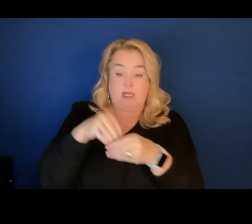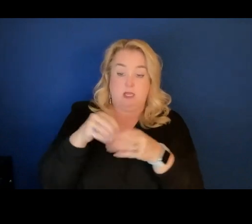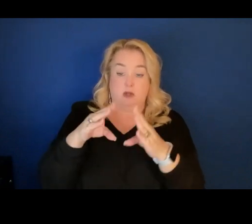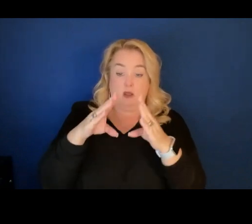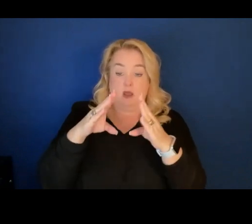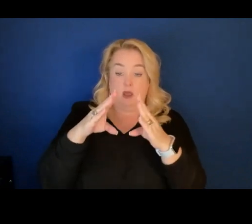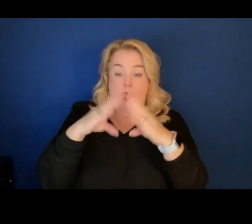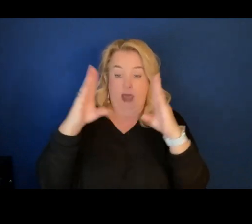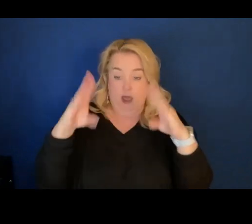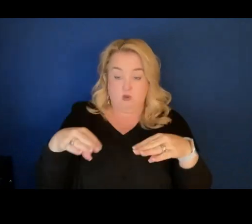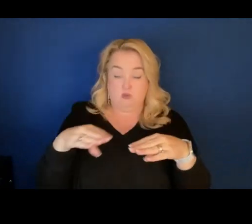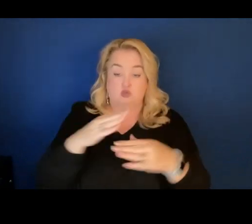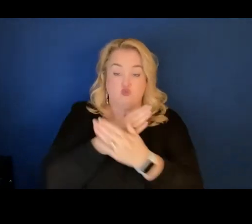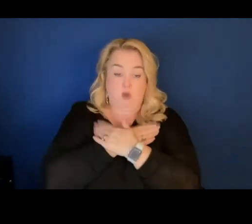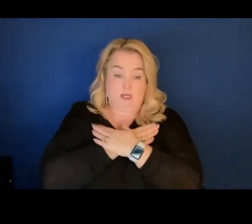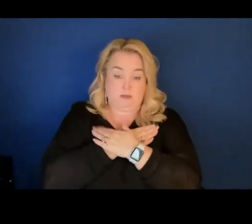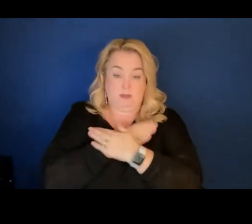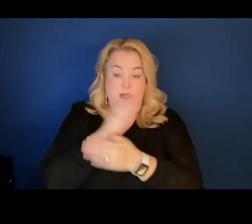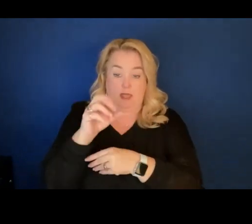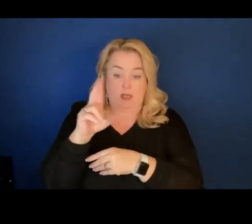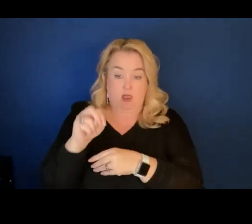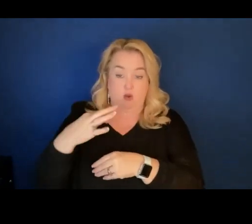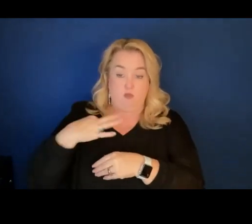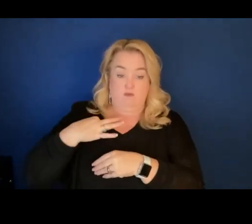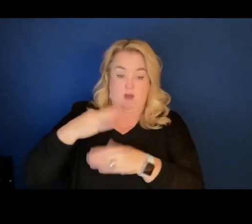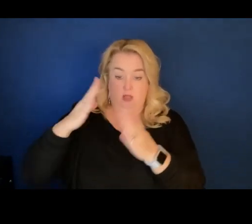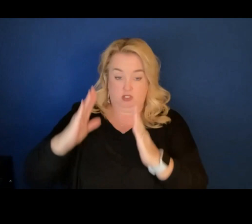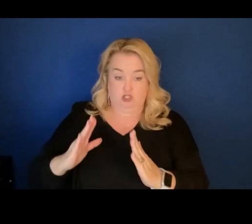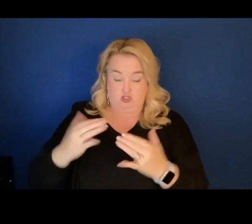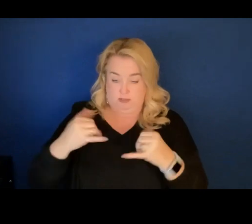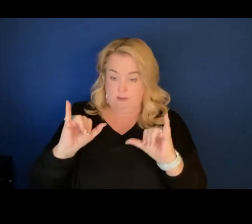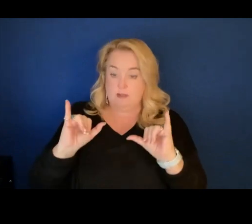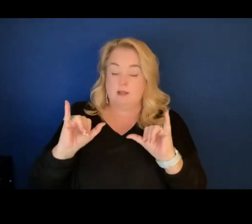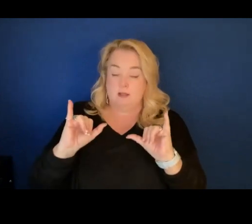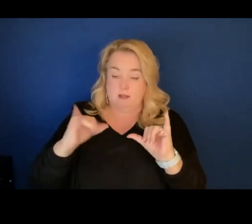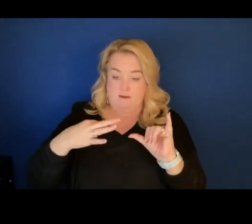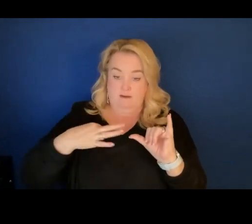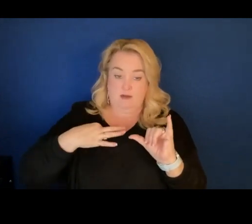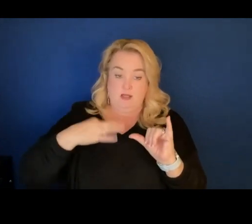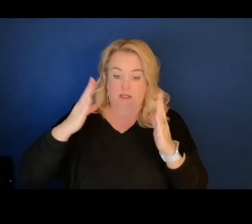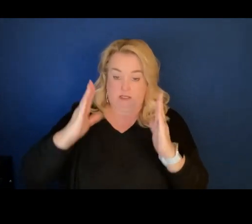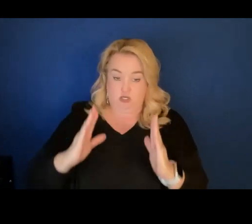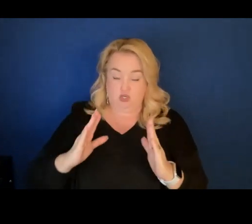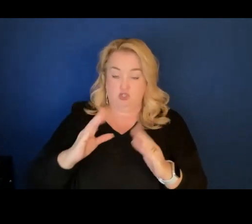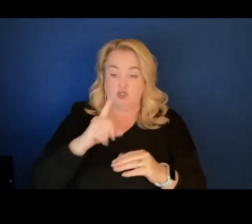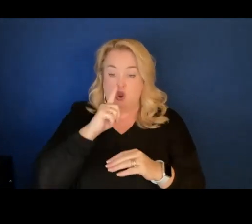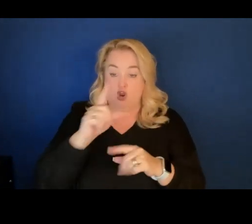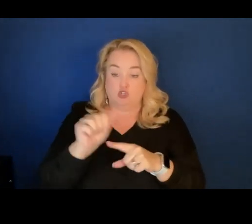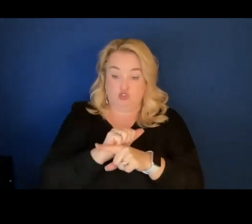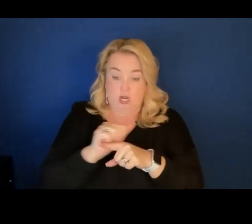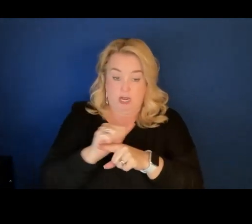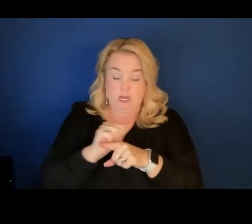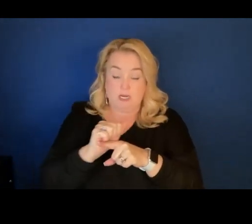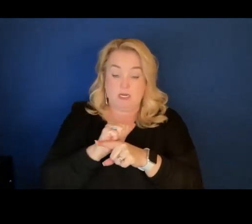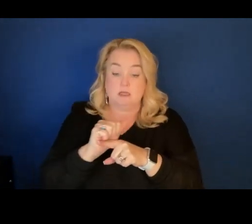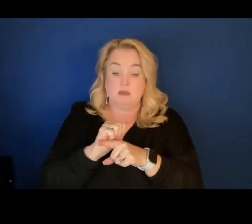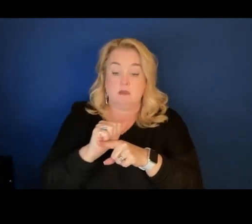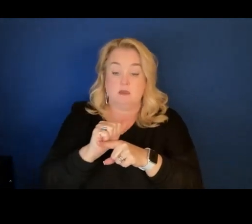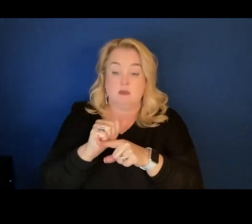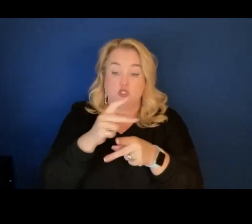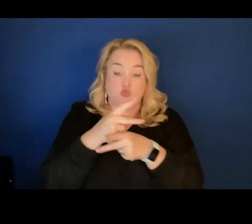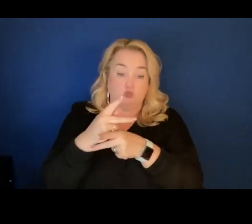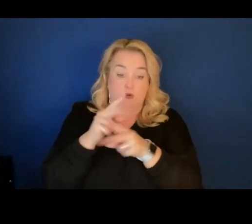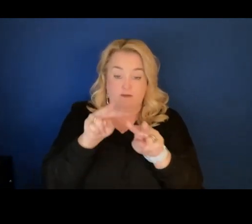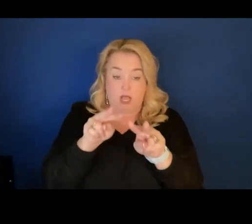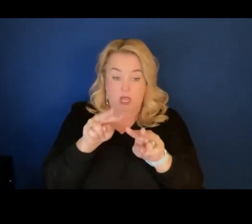respite care provided by volunteers, and we still do that. Volunteers who are trained and supervised